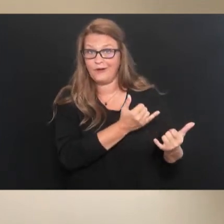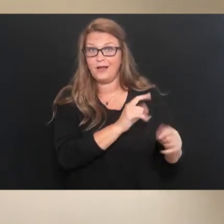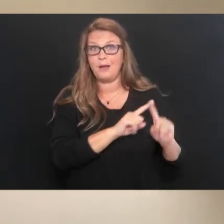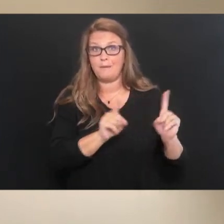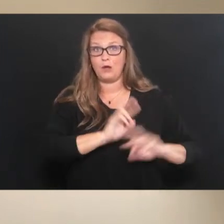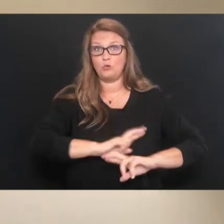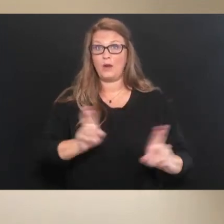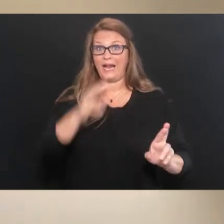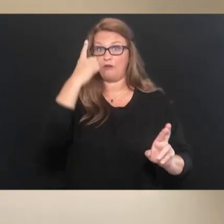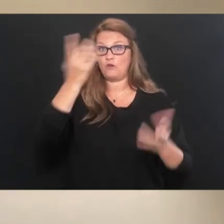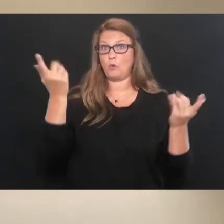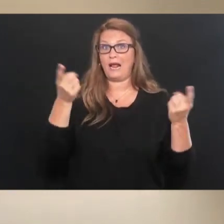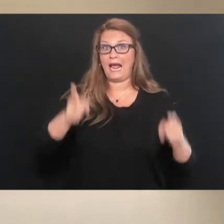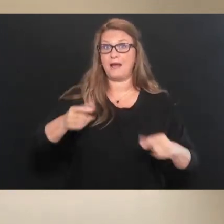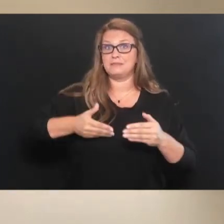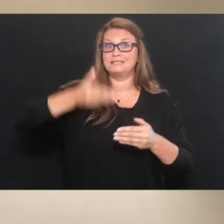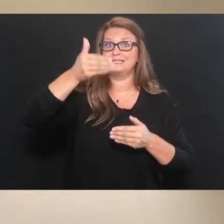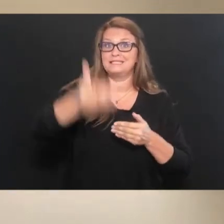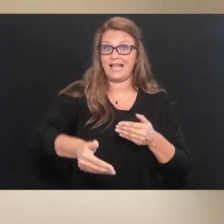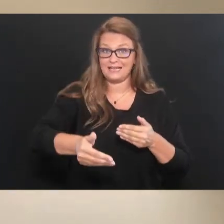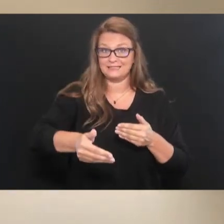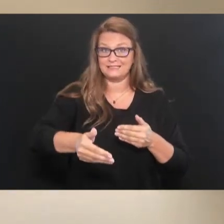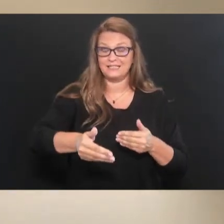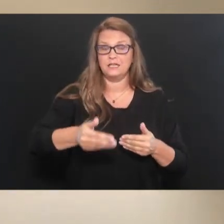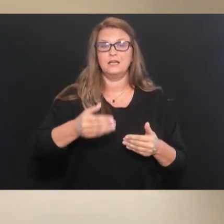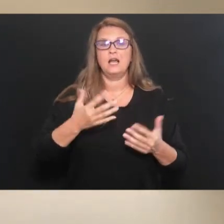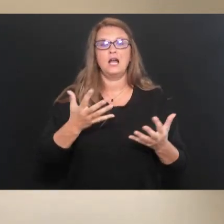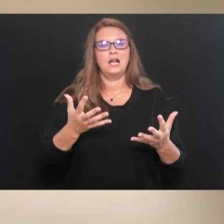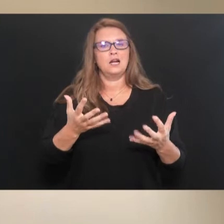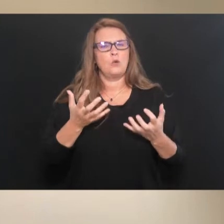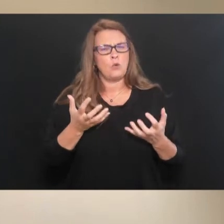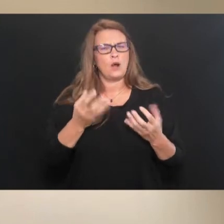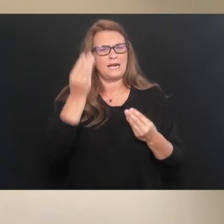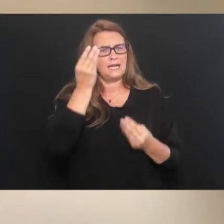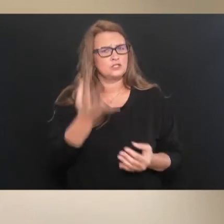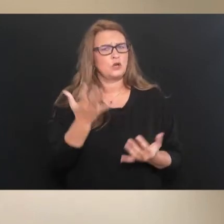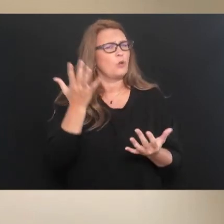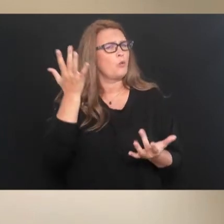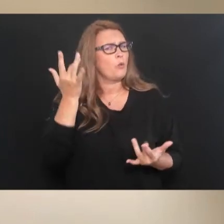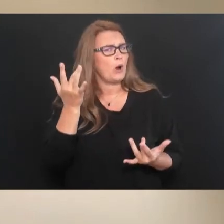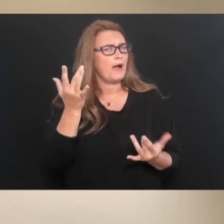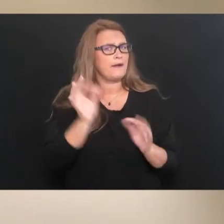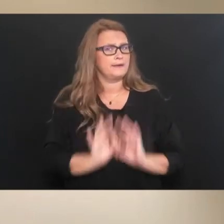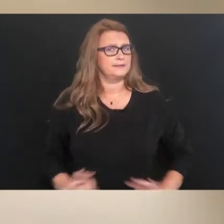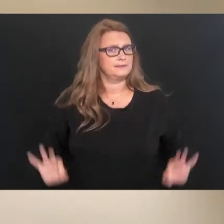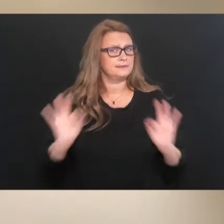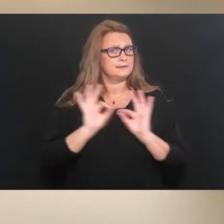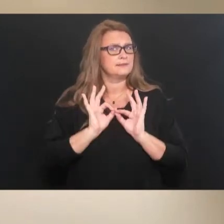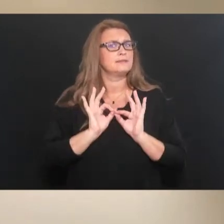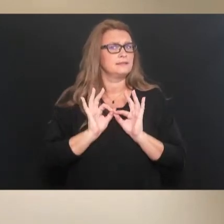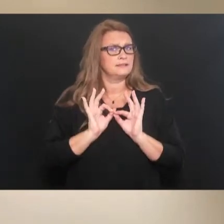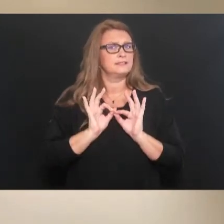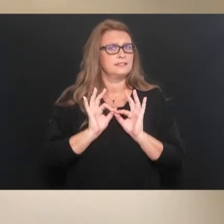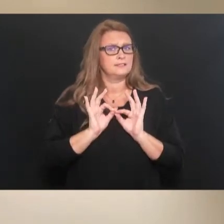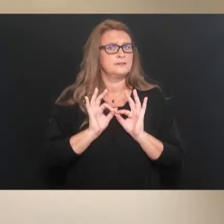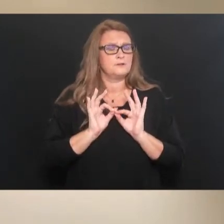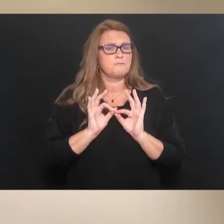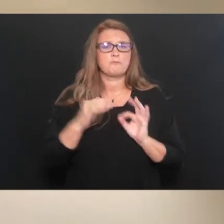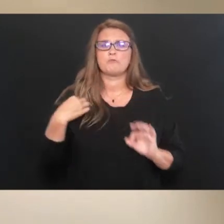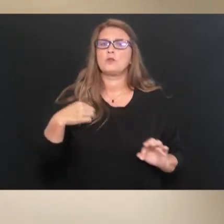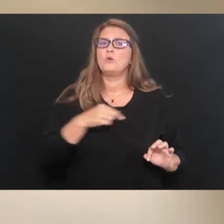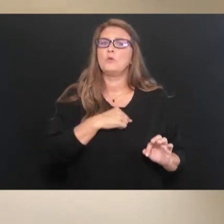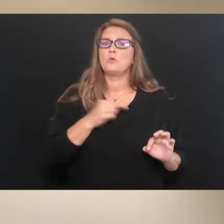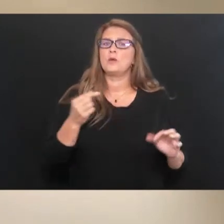comes next. Just reinforcing why that is so important, as was pointed out, we are